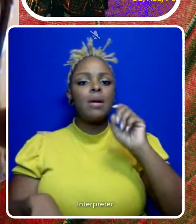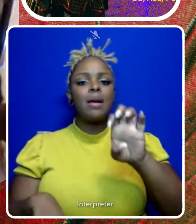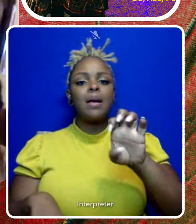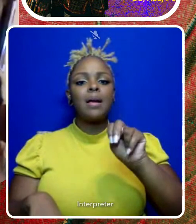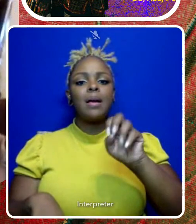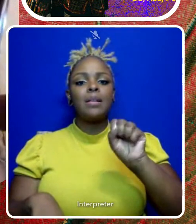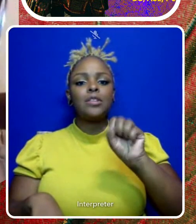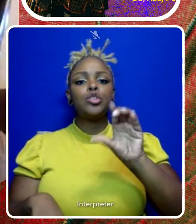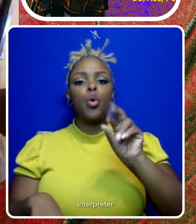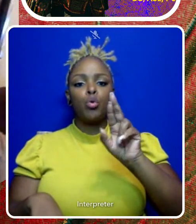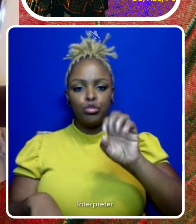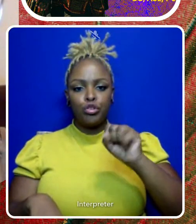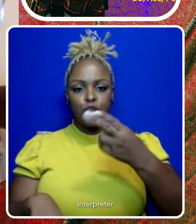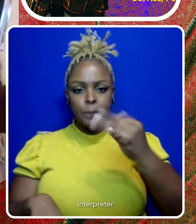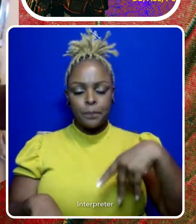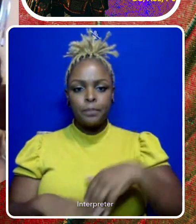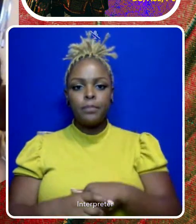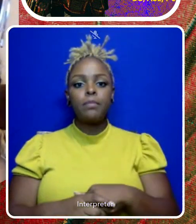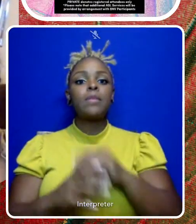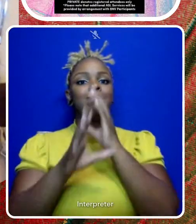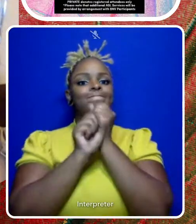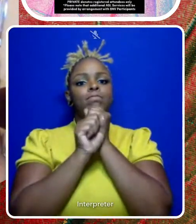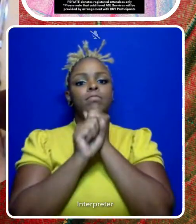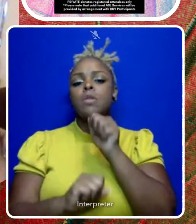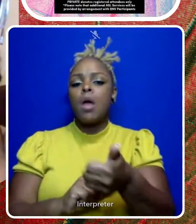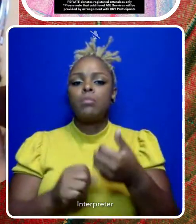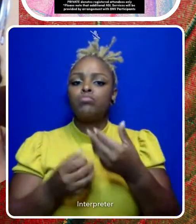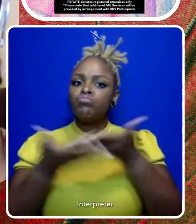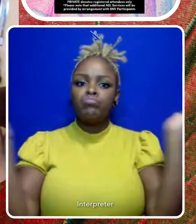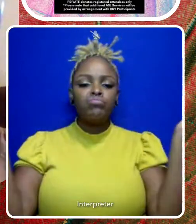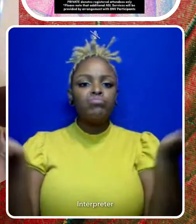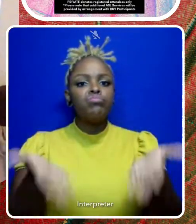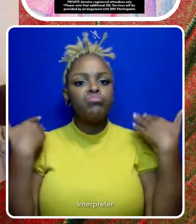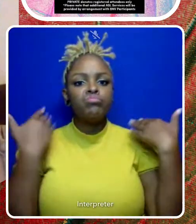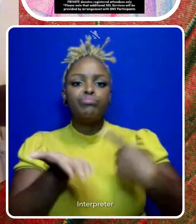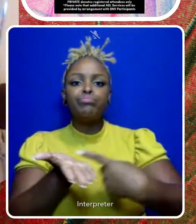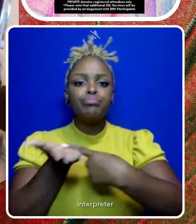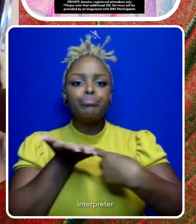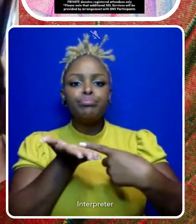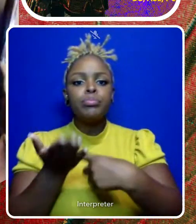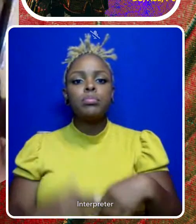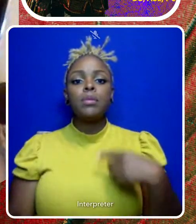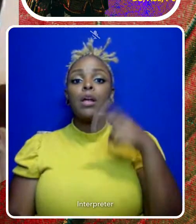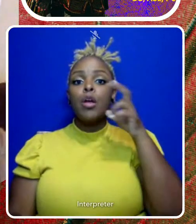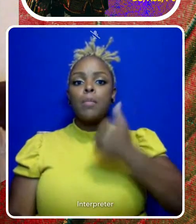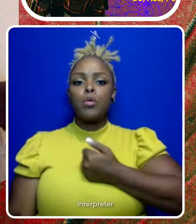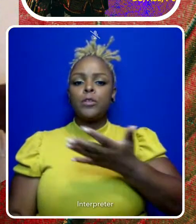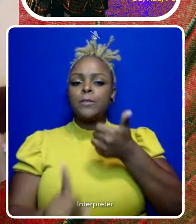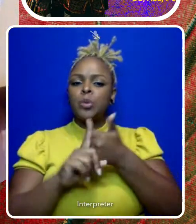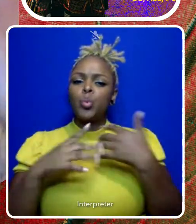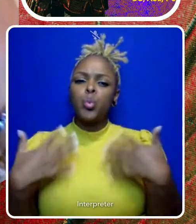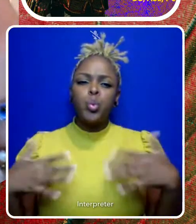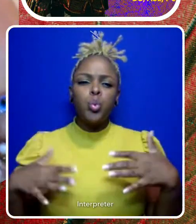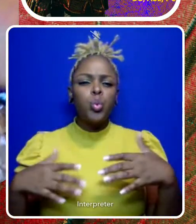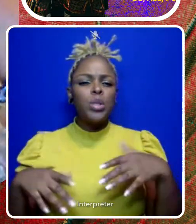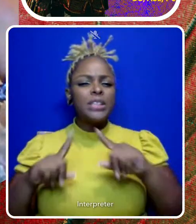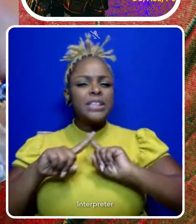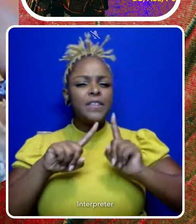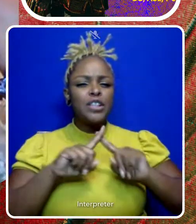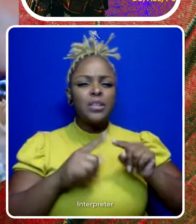you to see the world in new ways. You may also hear poems that are graphic, covering issues such as racism, mental